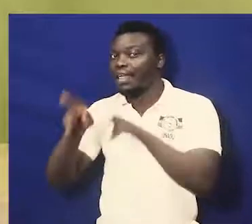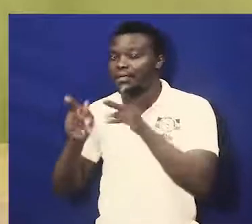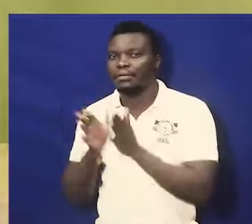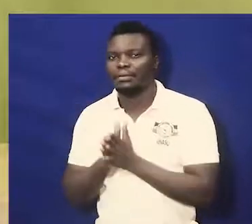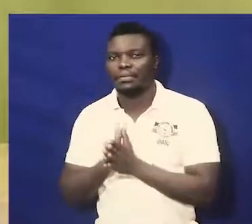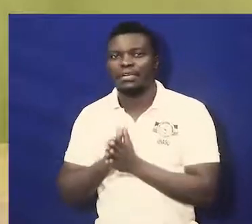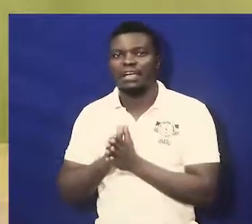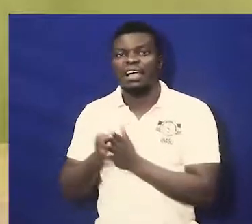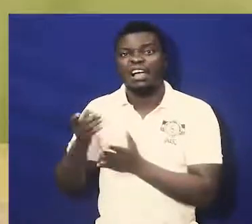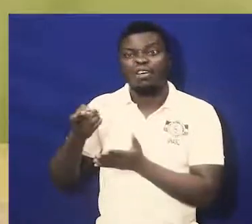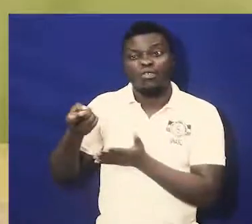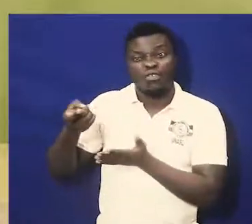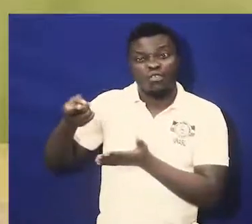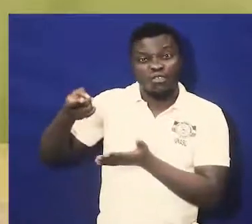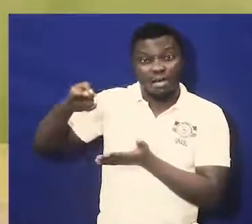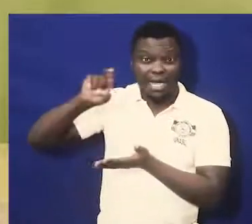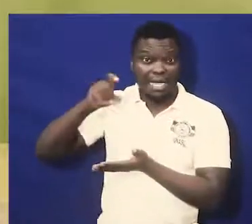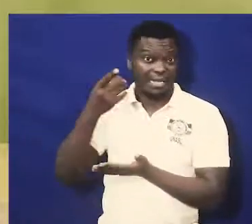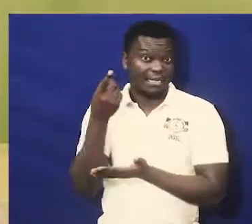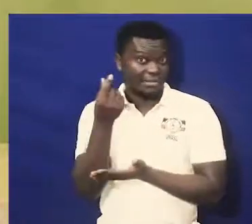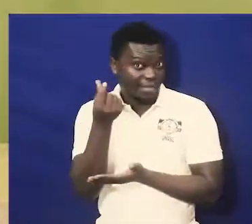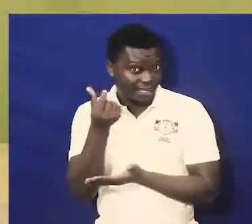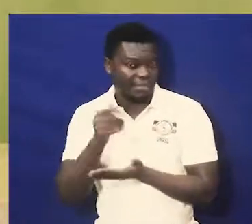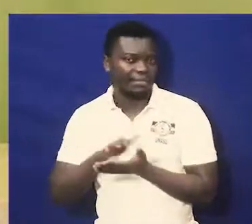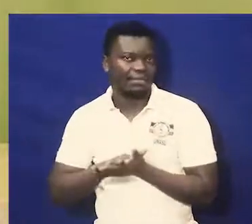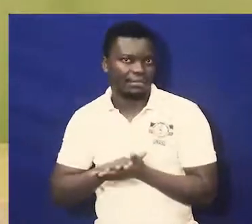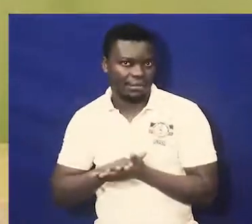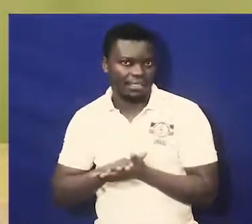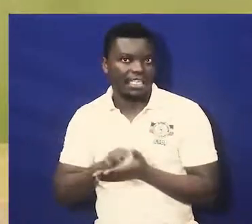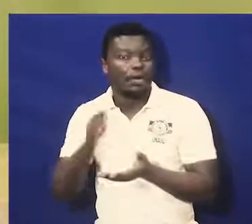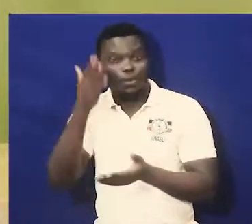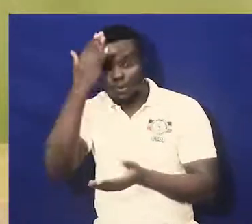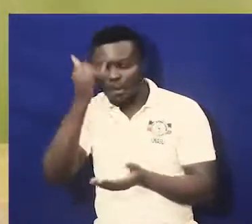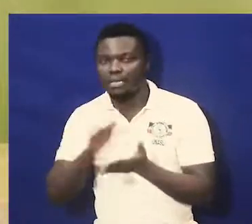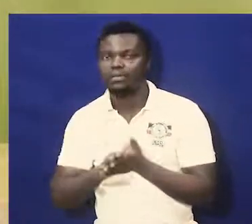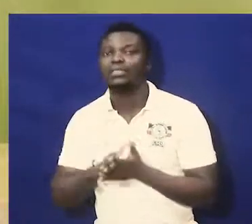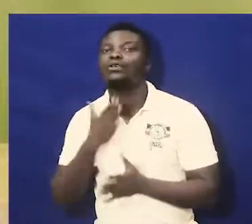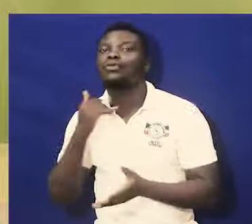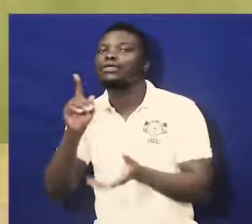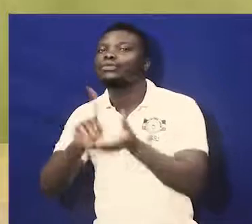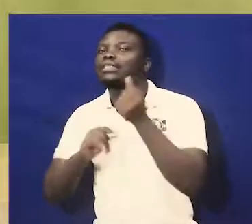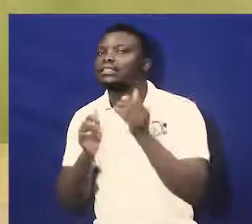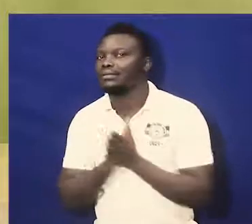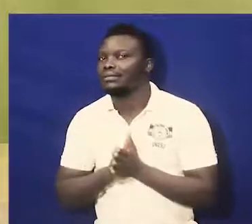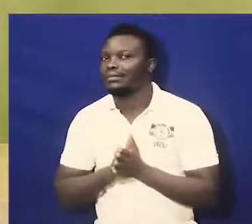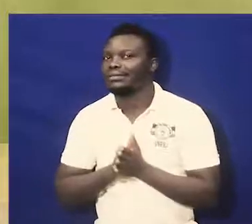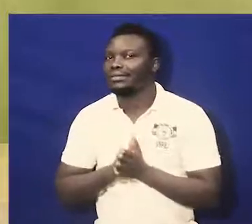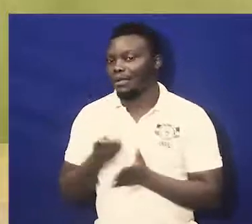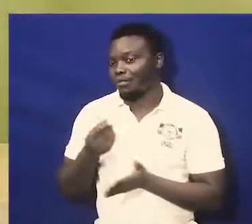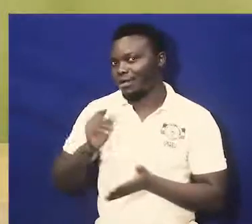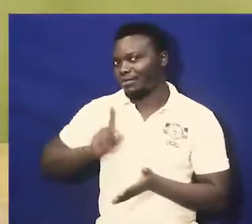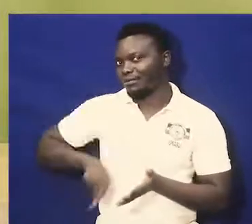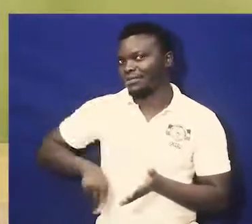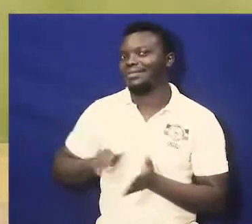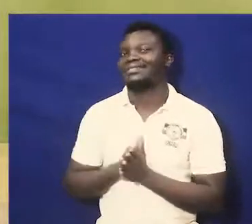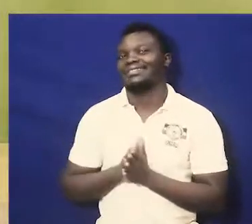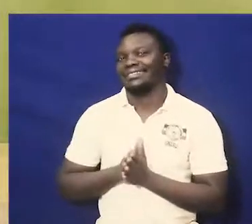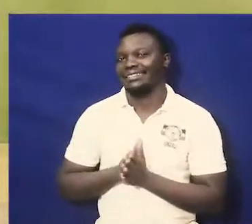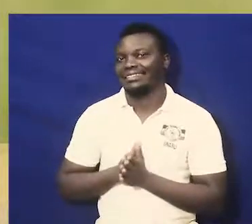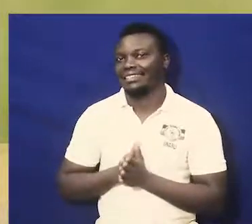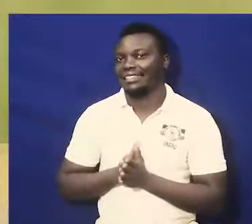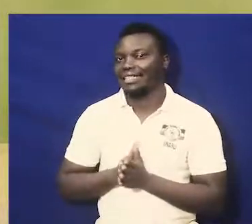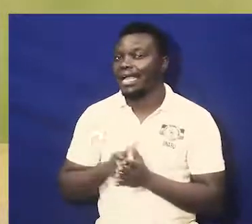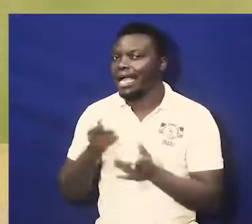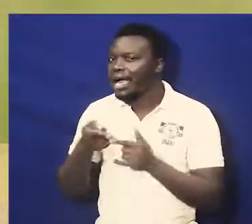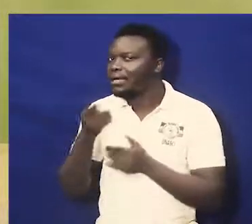a higher price so that they get some extra money. That's how they earn. And